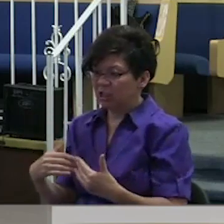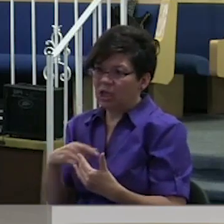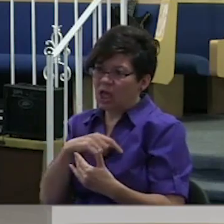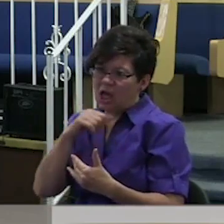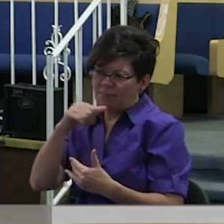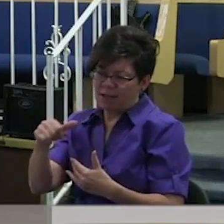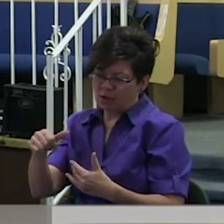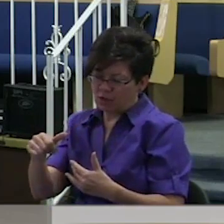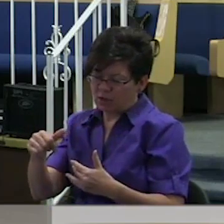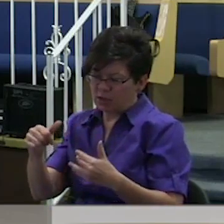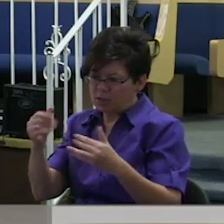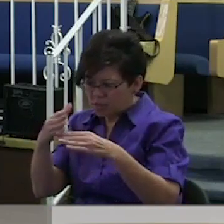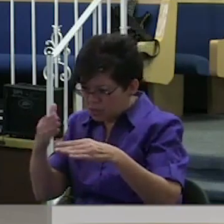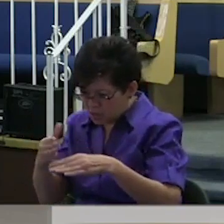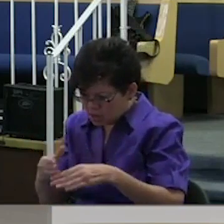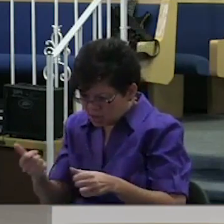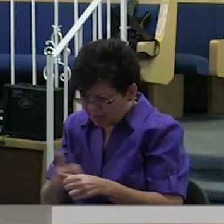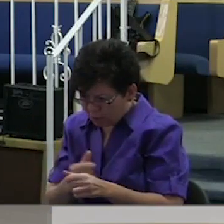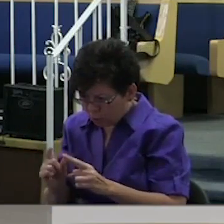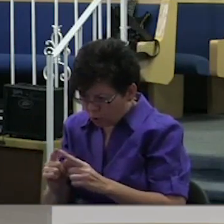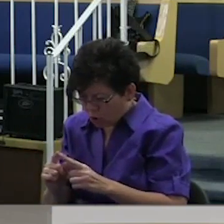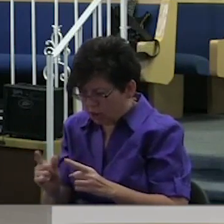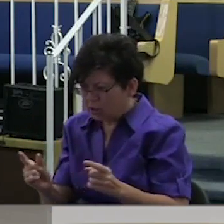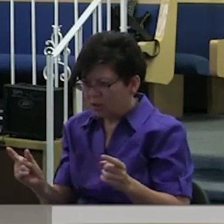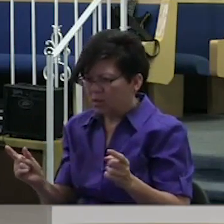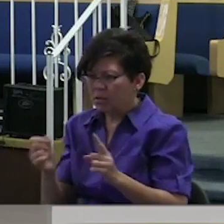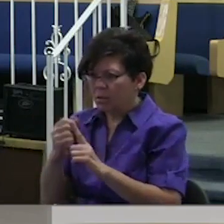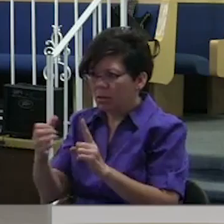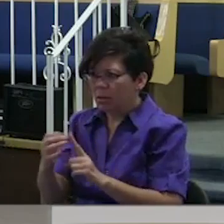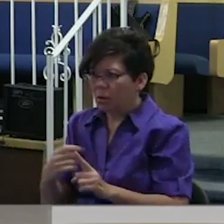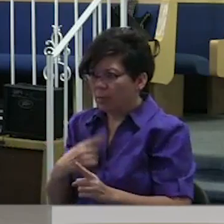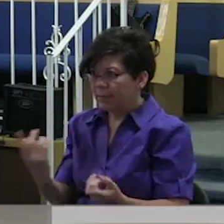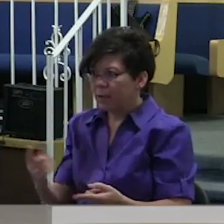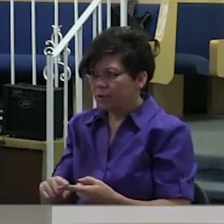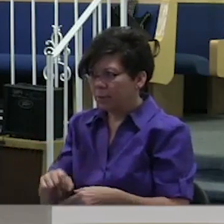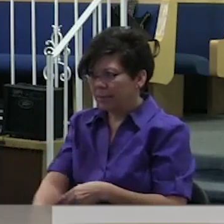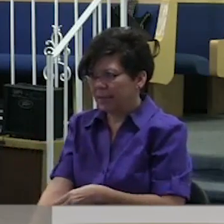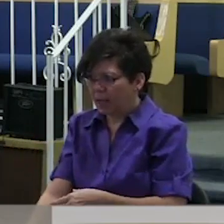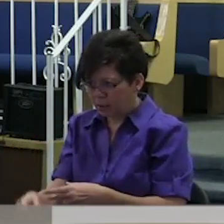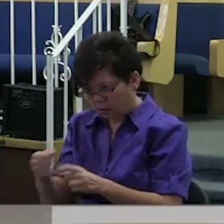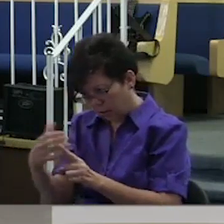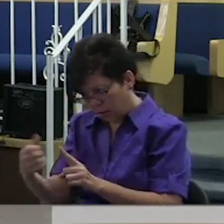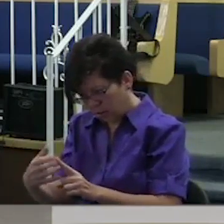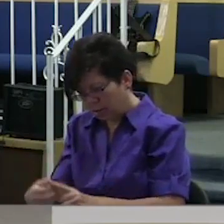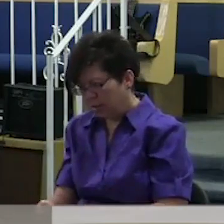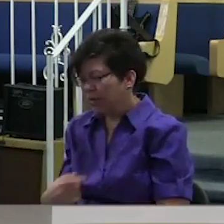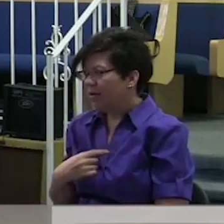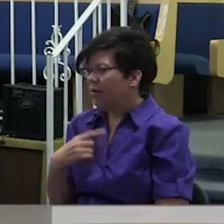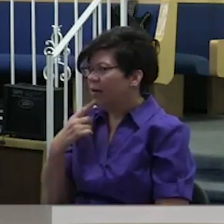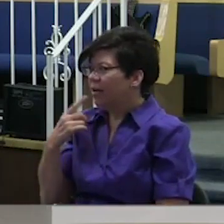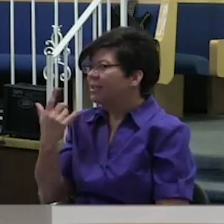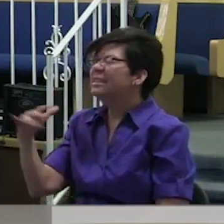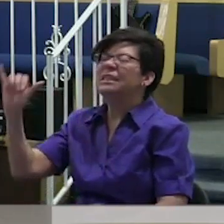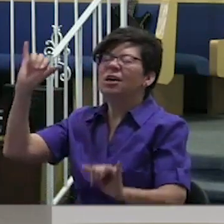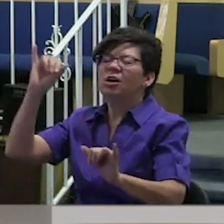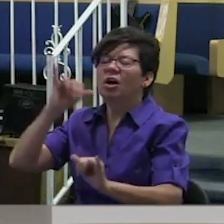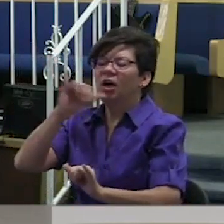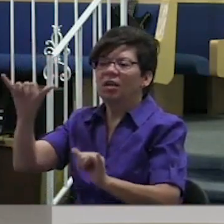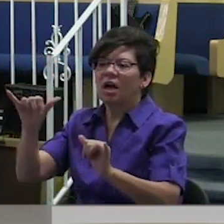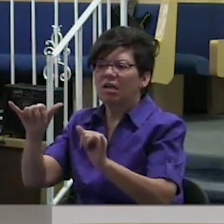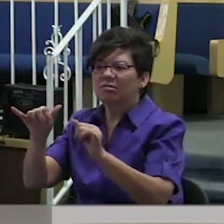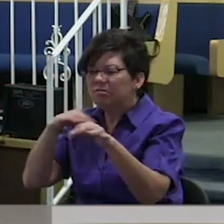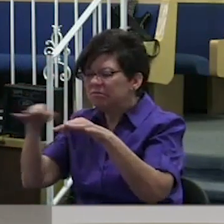going to break down every word. We'd be here till midnight. And probably still wouldn't be able to break them all